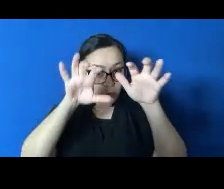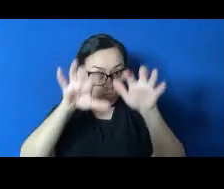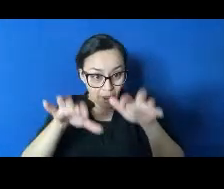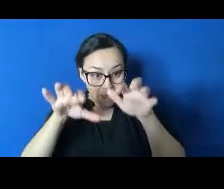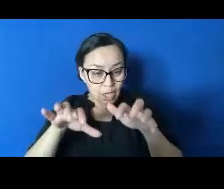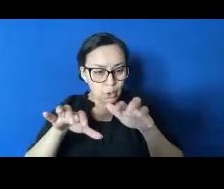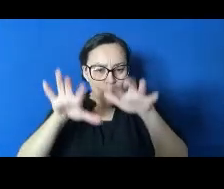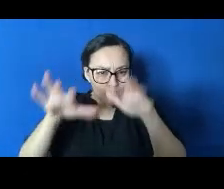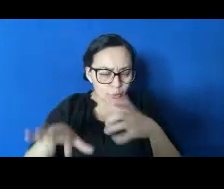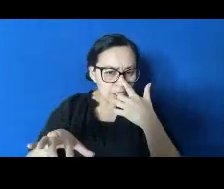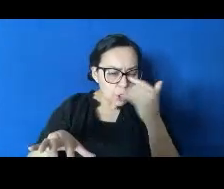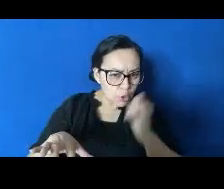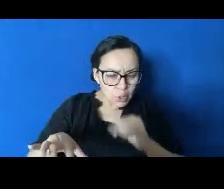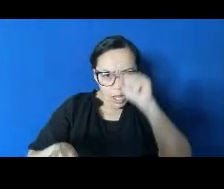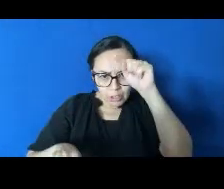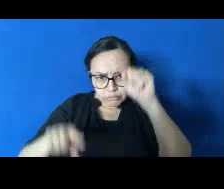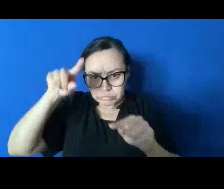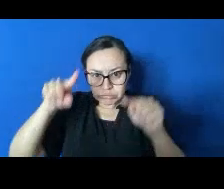throughout the year.